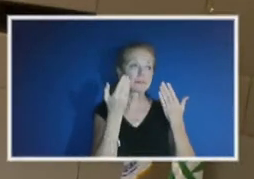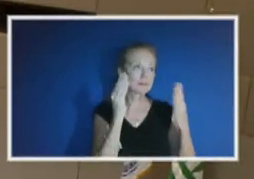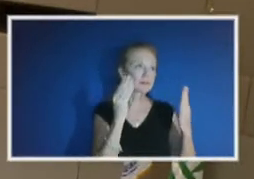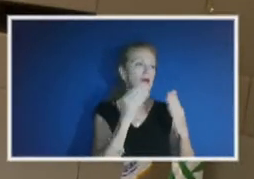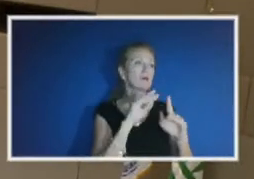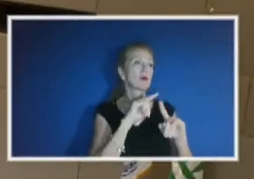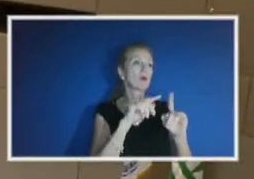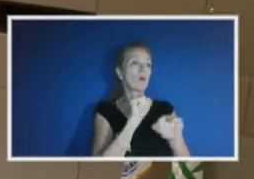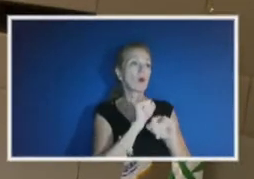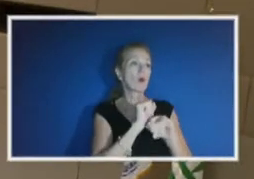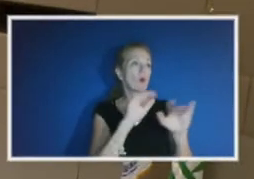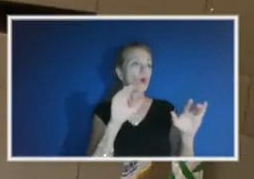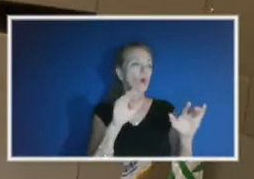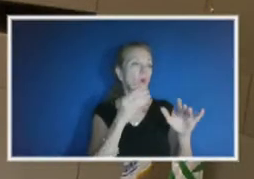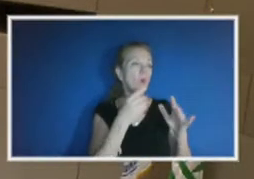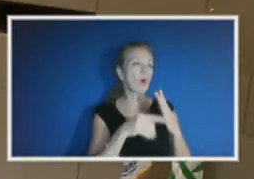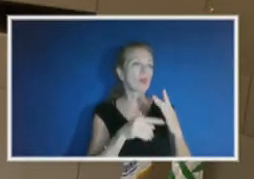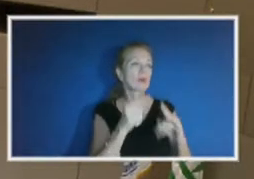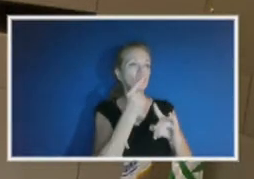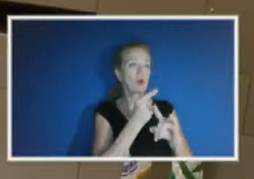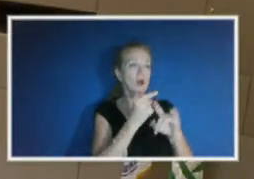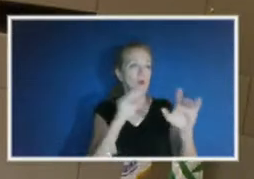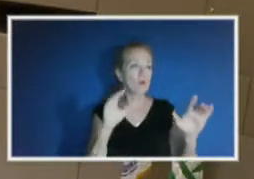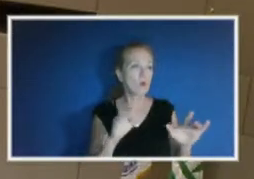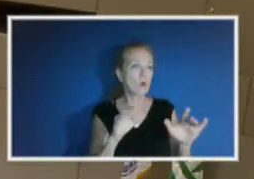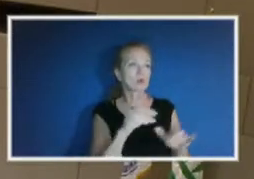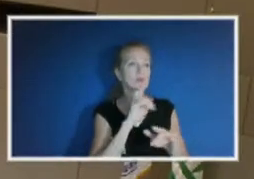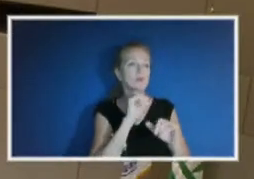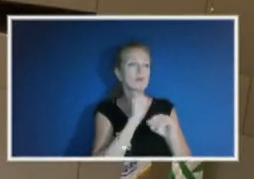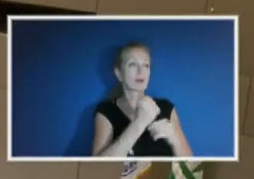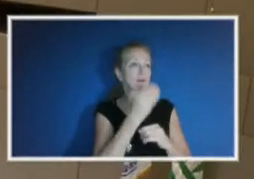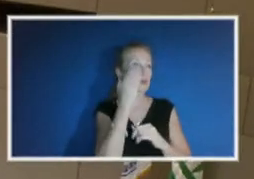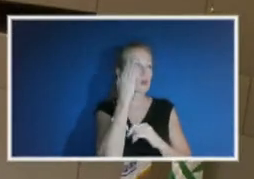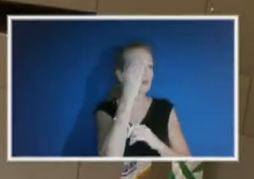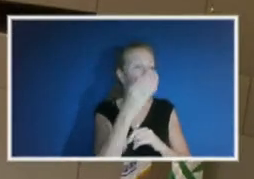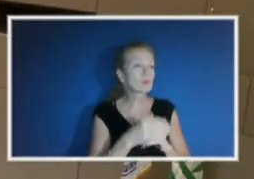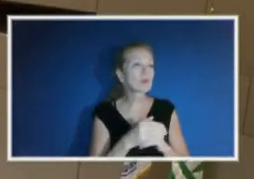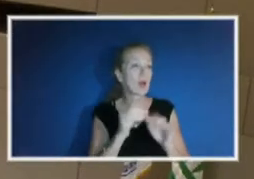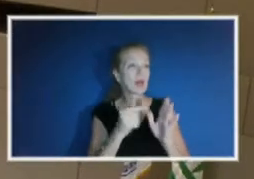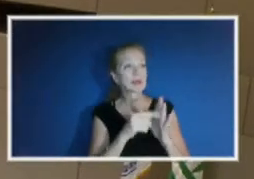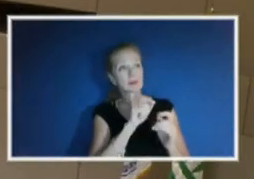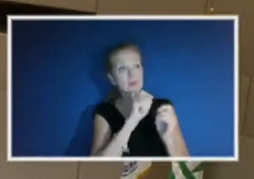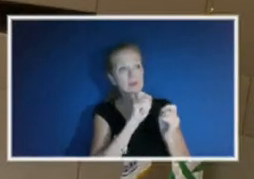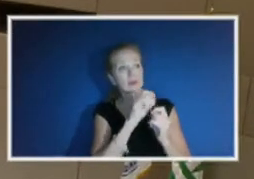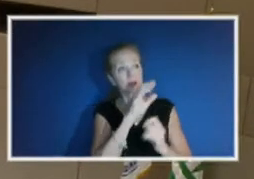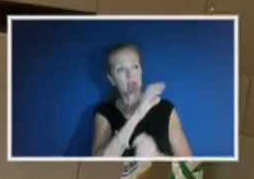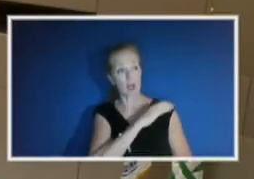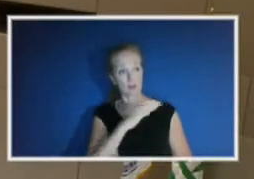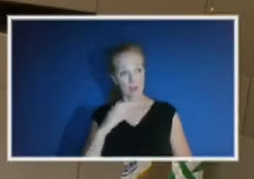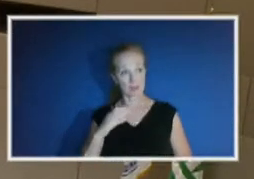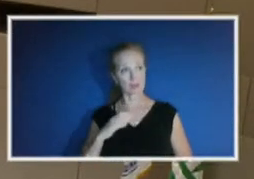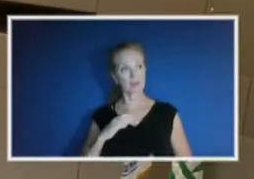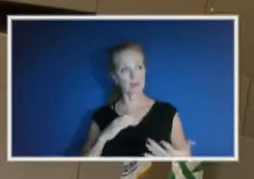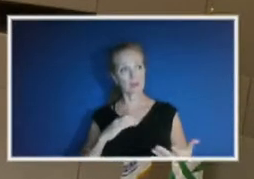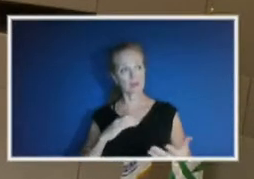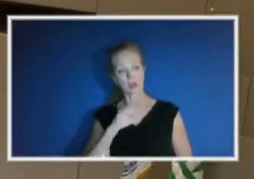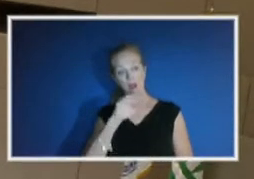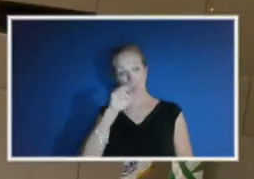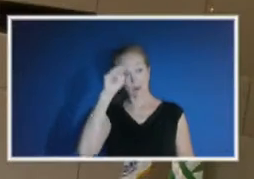right motion is to make for the future of this particular committee. Mr. Driggs